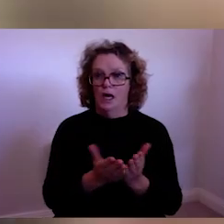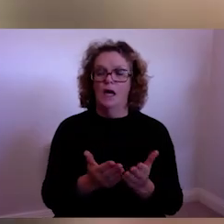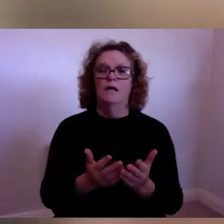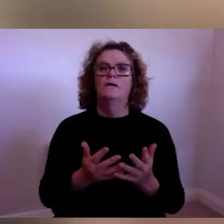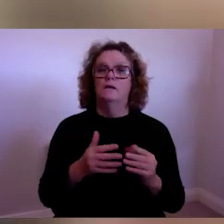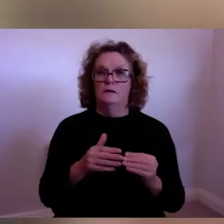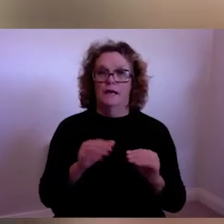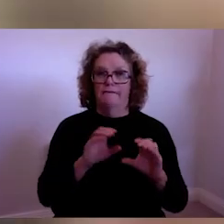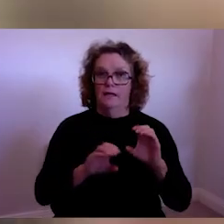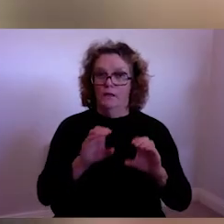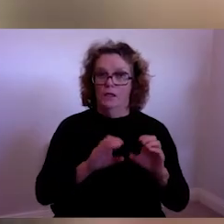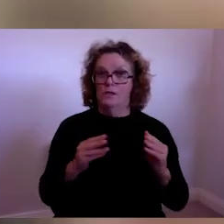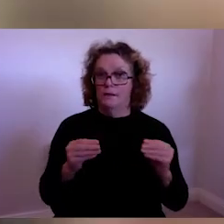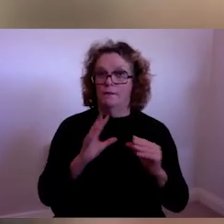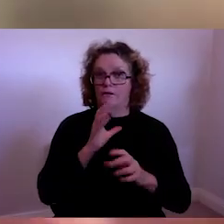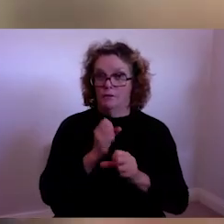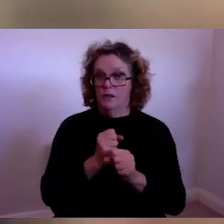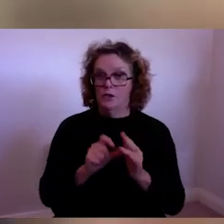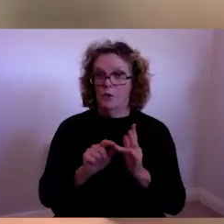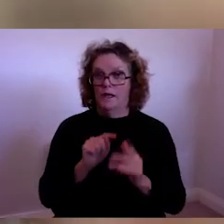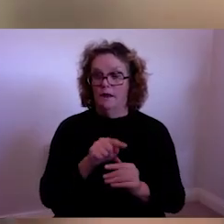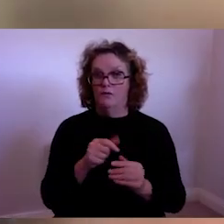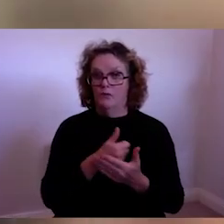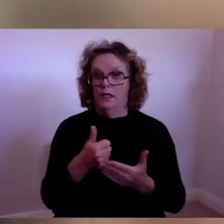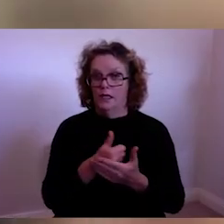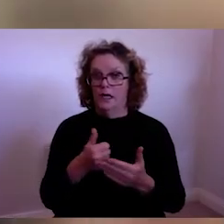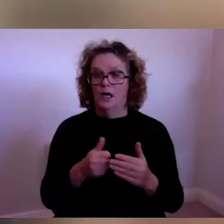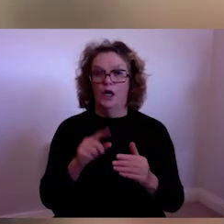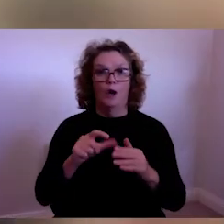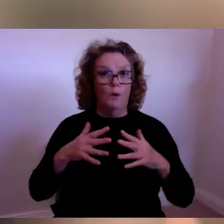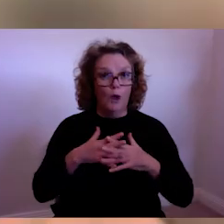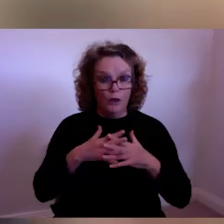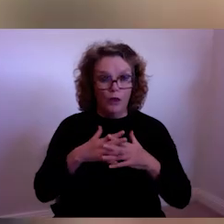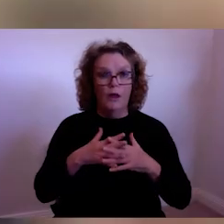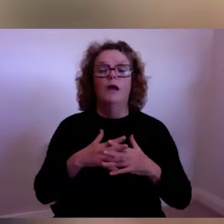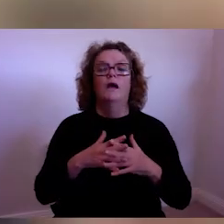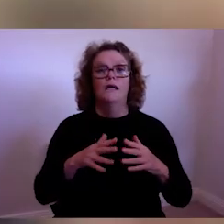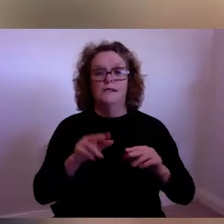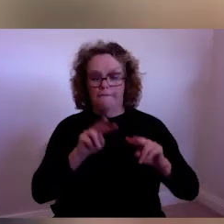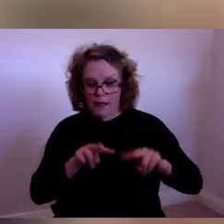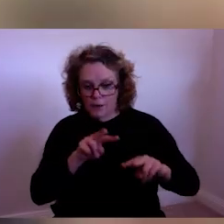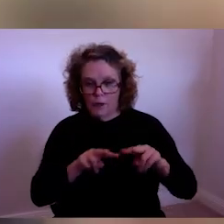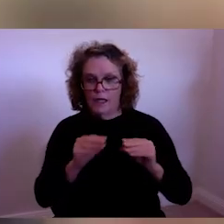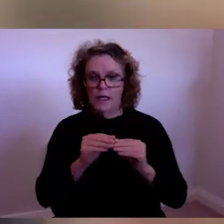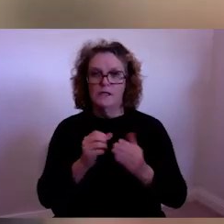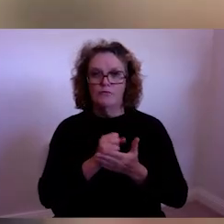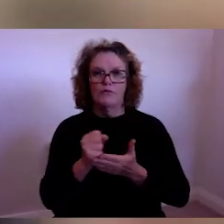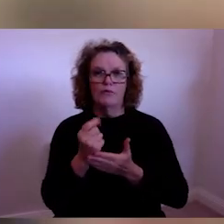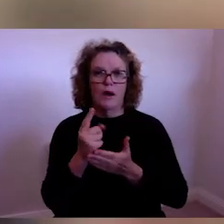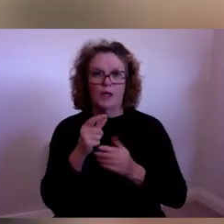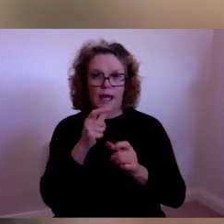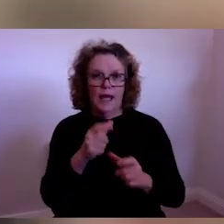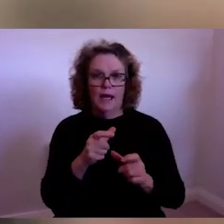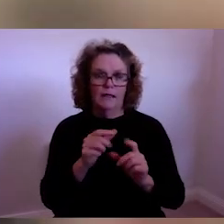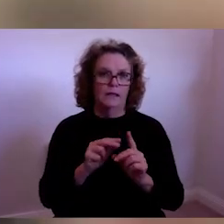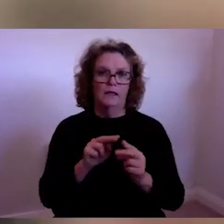and they're doing that regularly. So the Commonwealth has evaluated its primary care enhancement program. At the moment, New South Wales